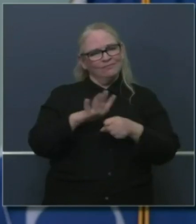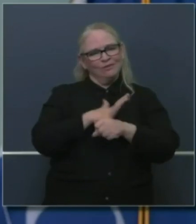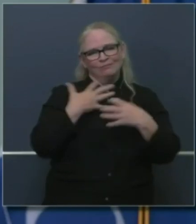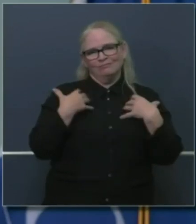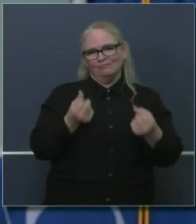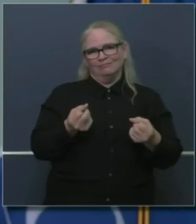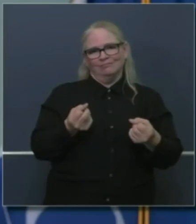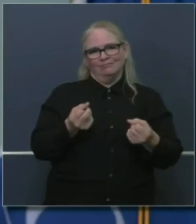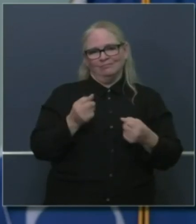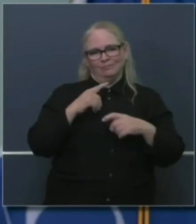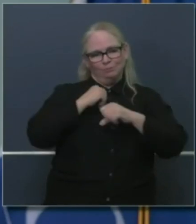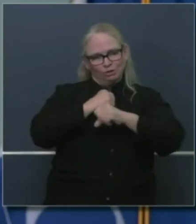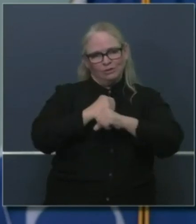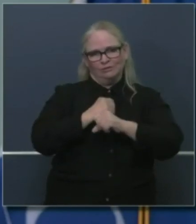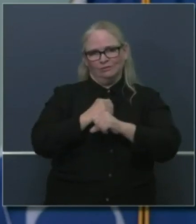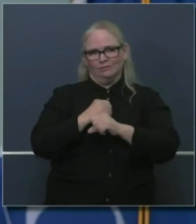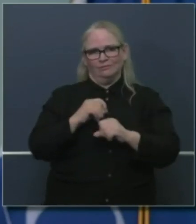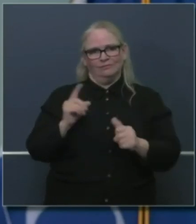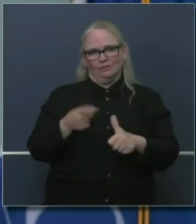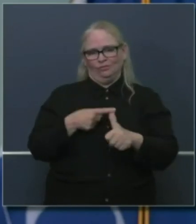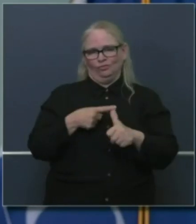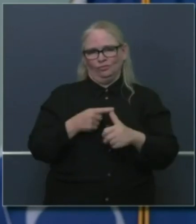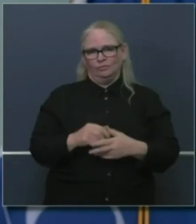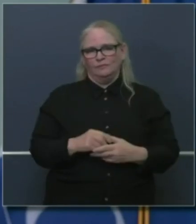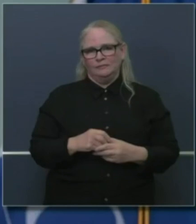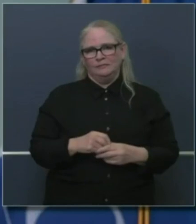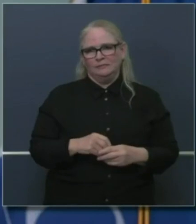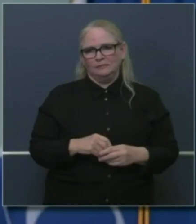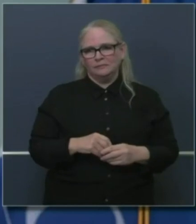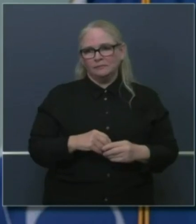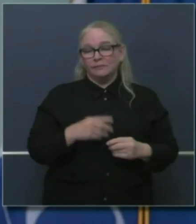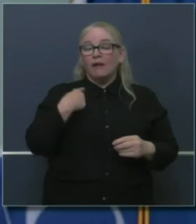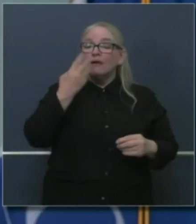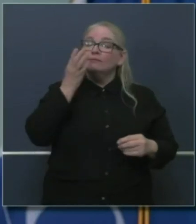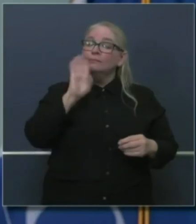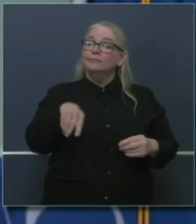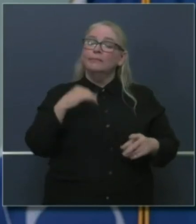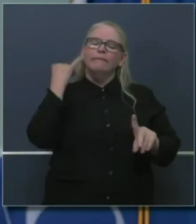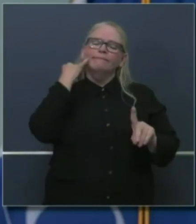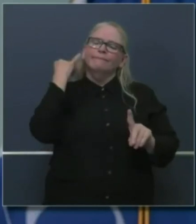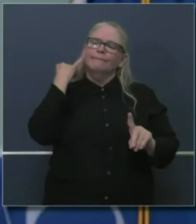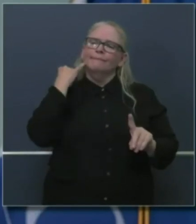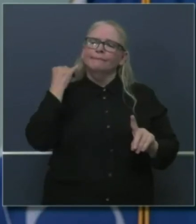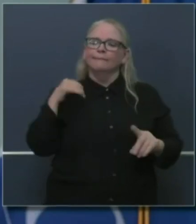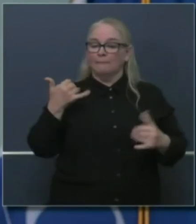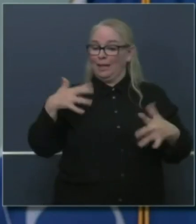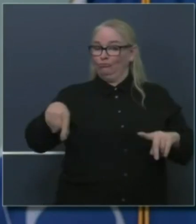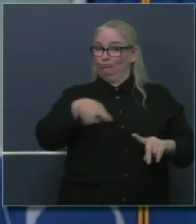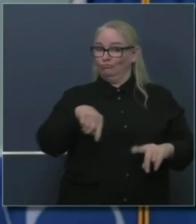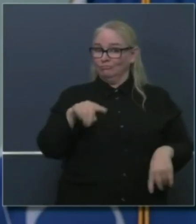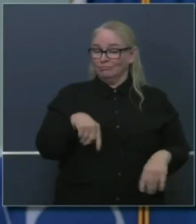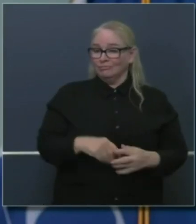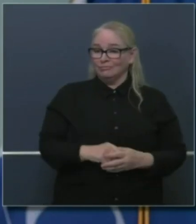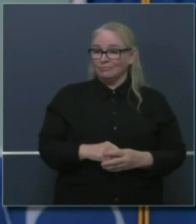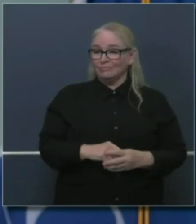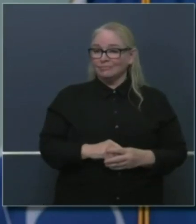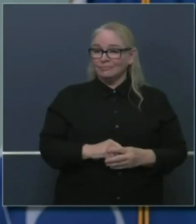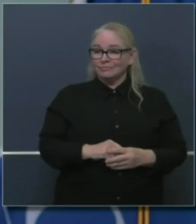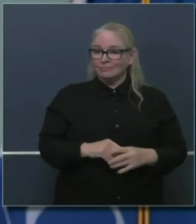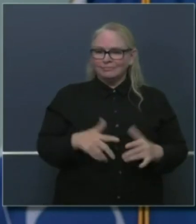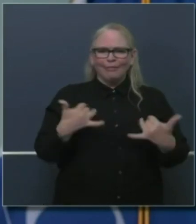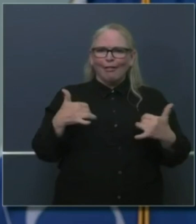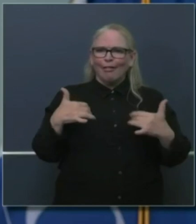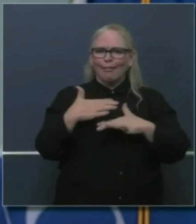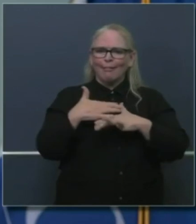when one or two of their key personnel or players are tested positive. Do they quarantine the rest of the team.